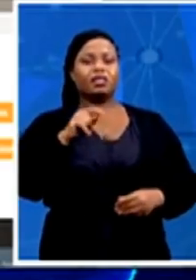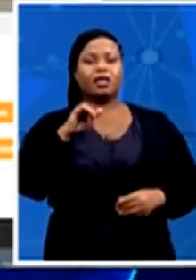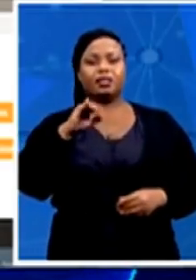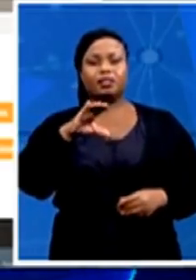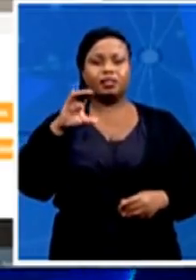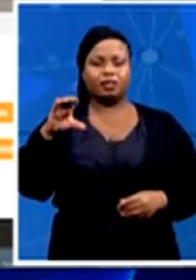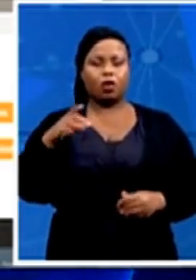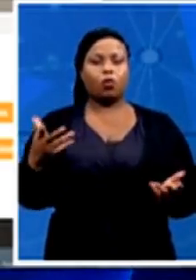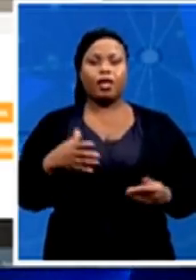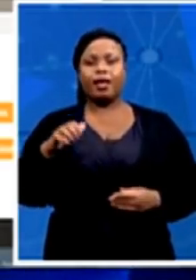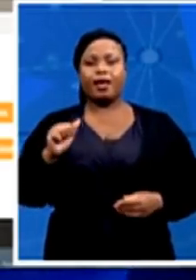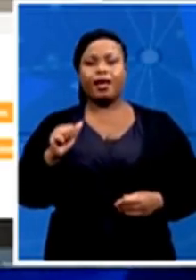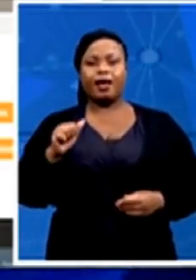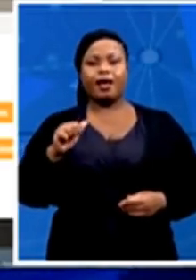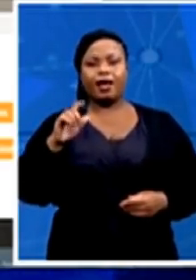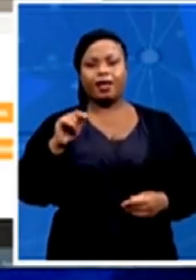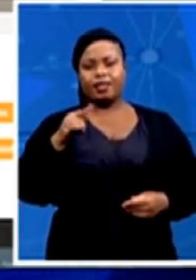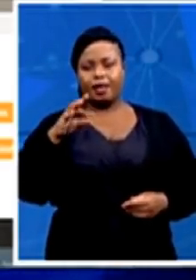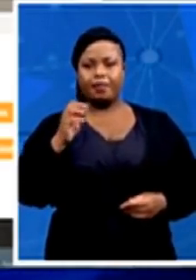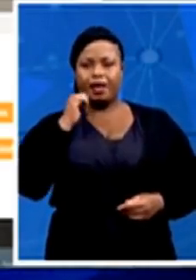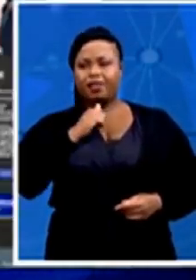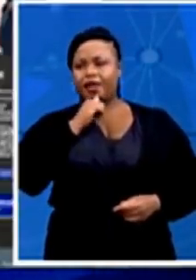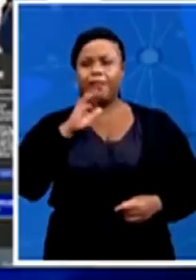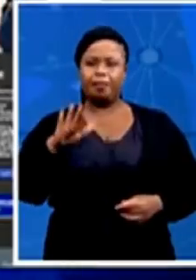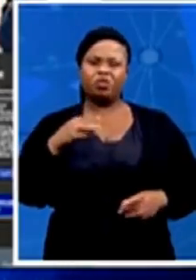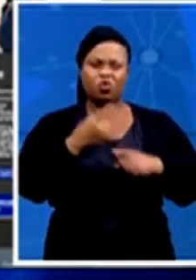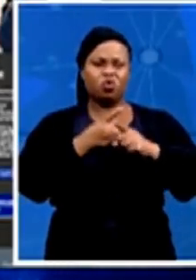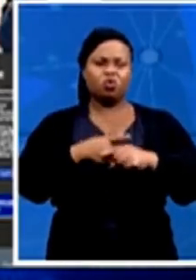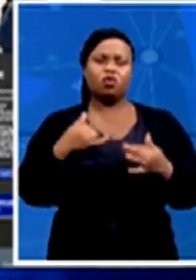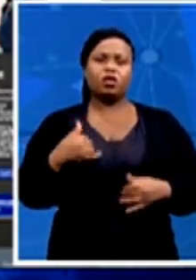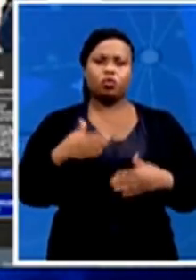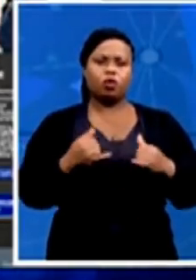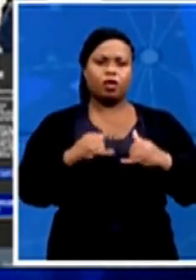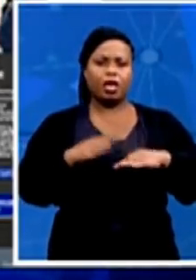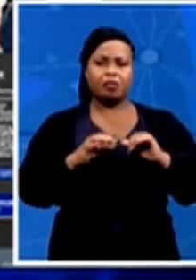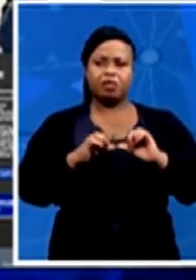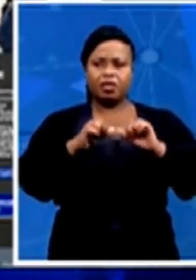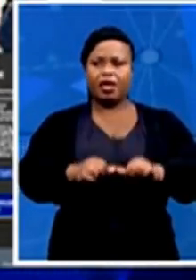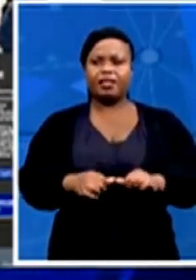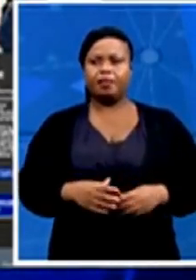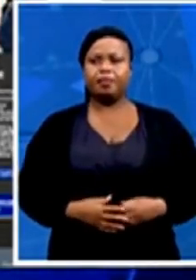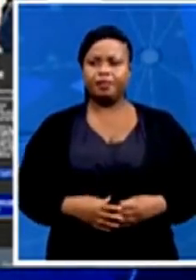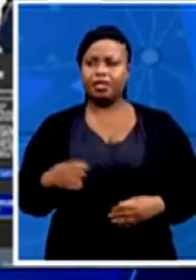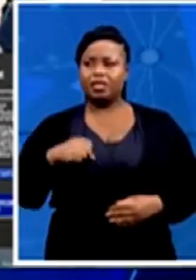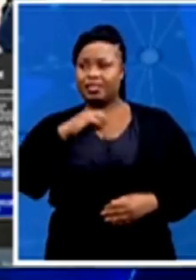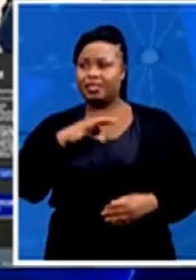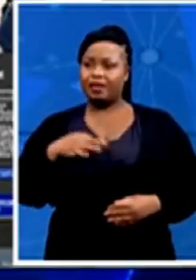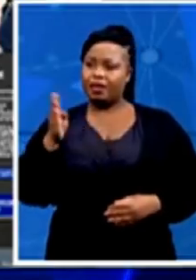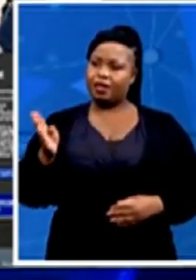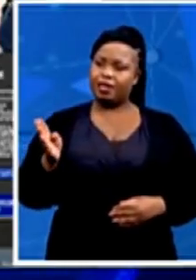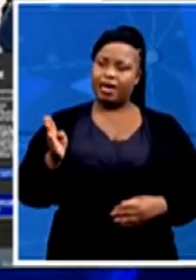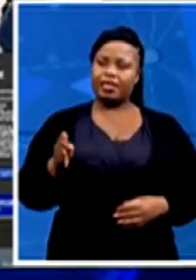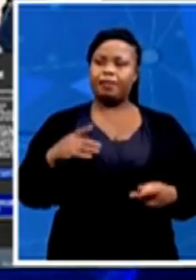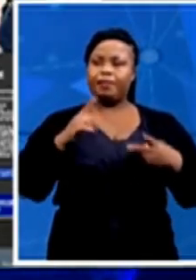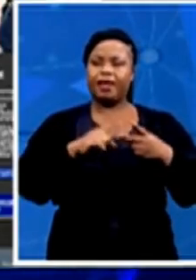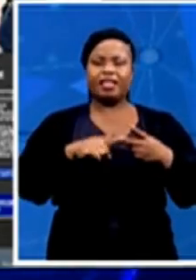still process additional applications. But this is our staffing situation. But the big thing for us is to care for our staff. And that's really